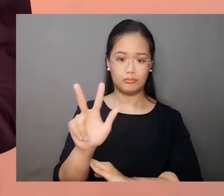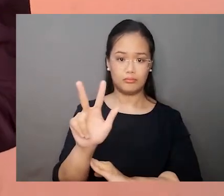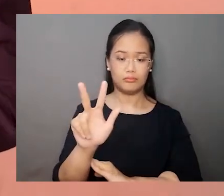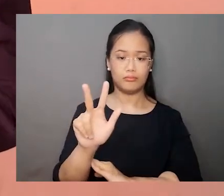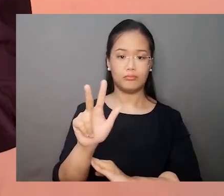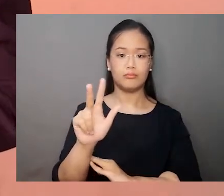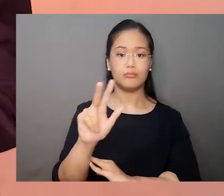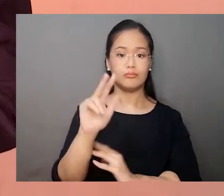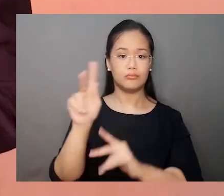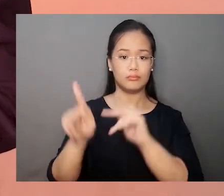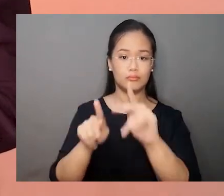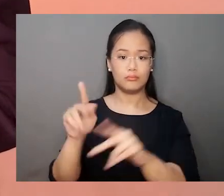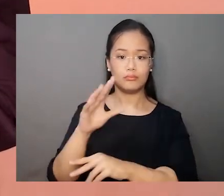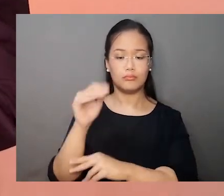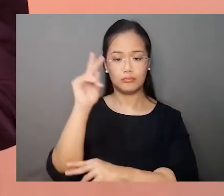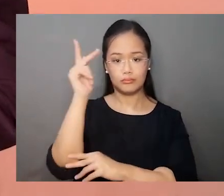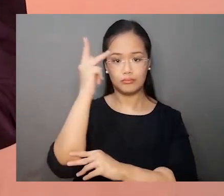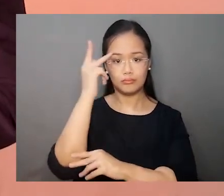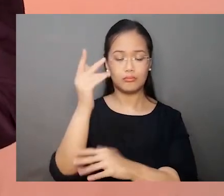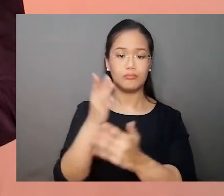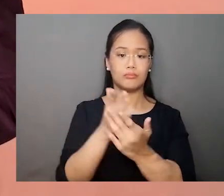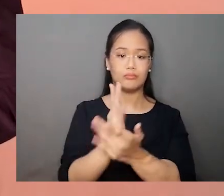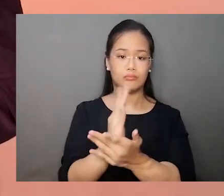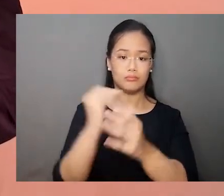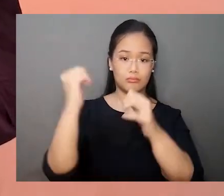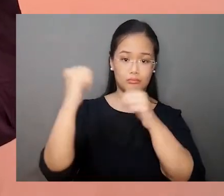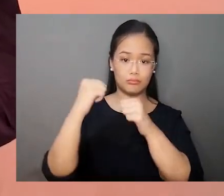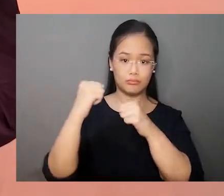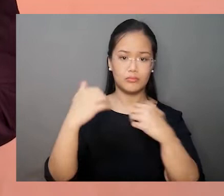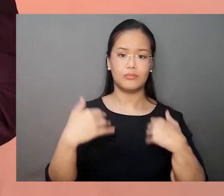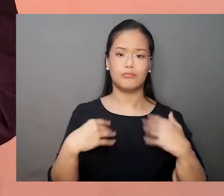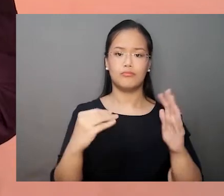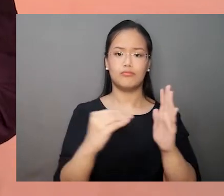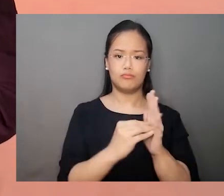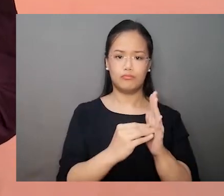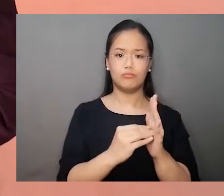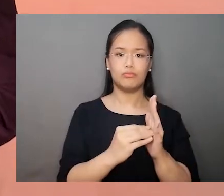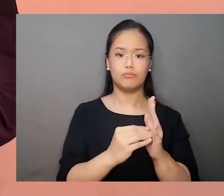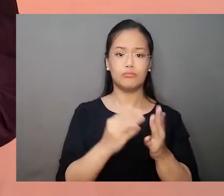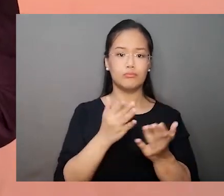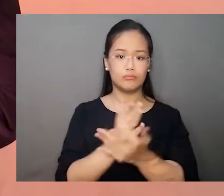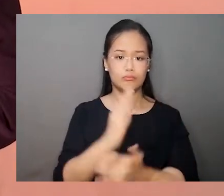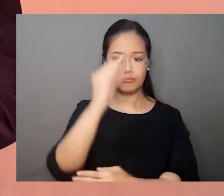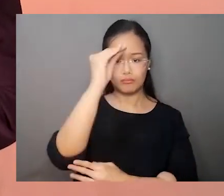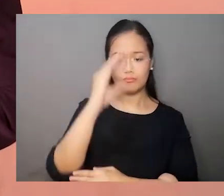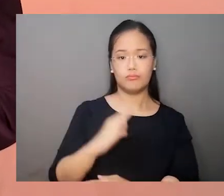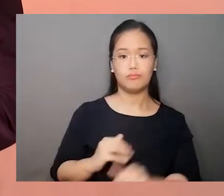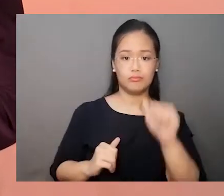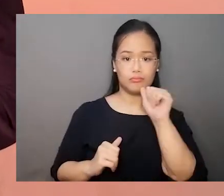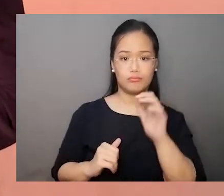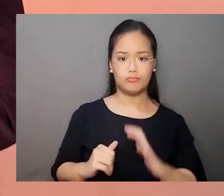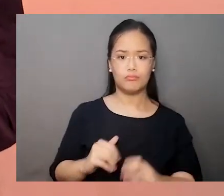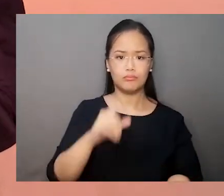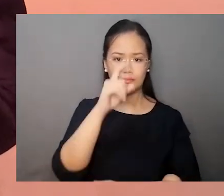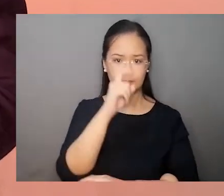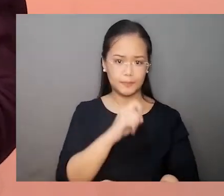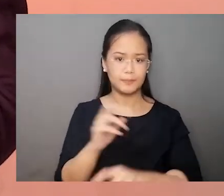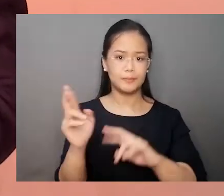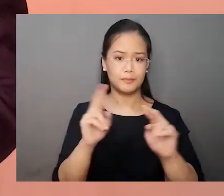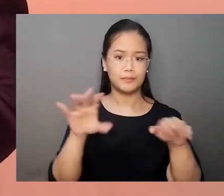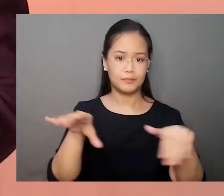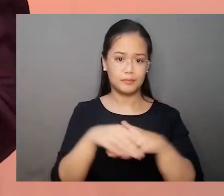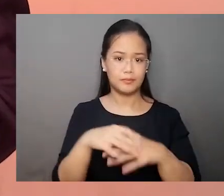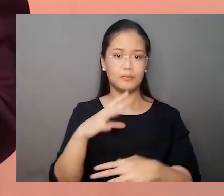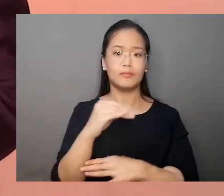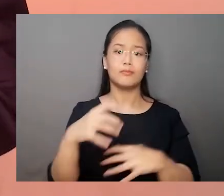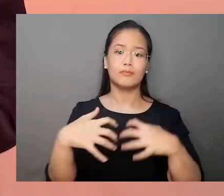and Political Rights Convention guarantees the right of men and women of marriageable age to marry and to found a